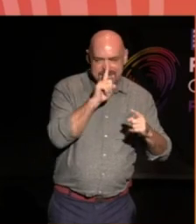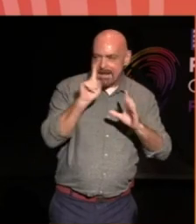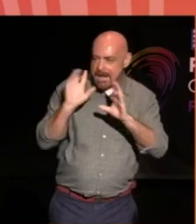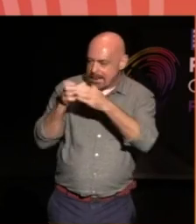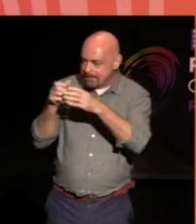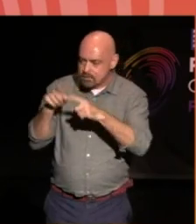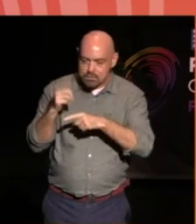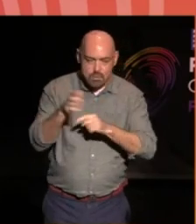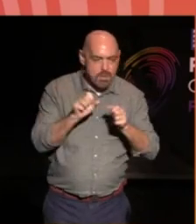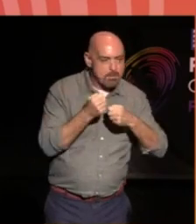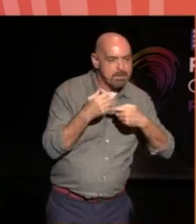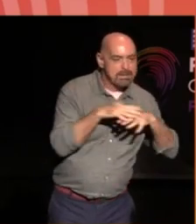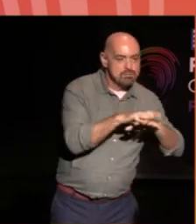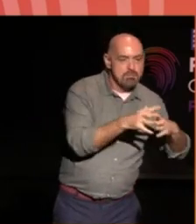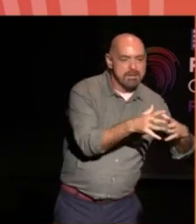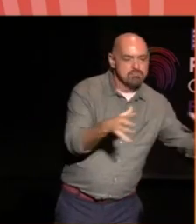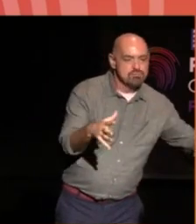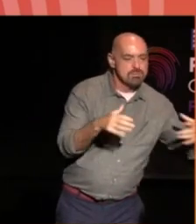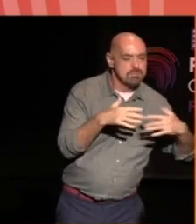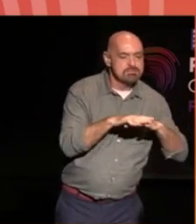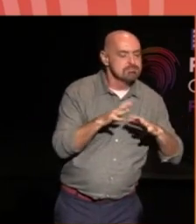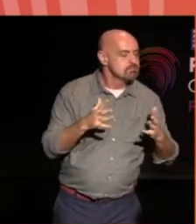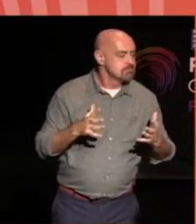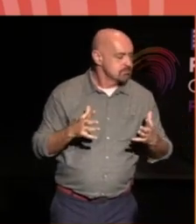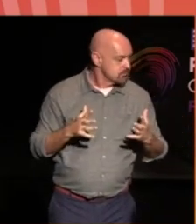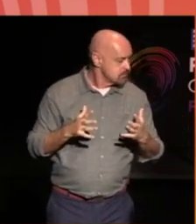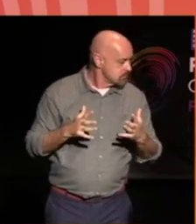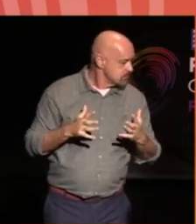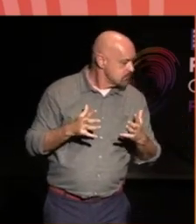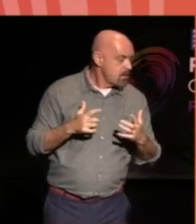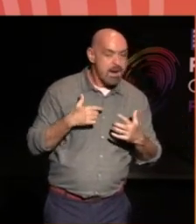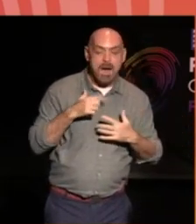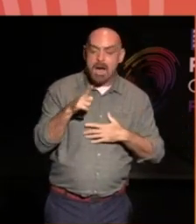fashion industries are quite interesting ones. So I'm an urban planner, I'm